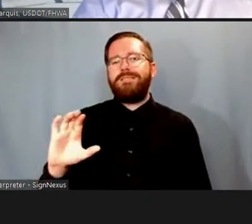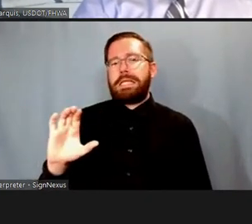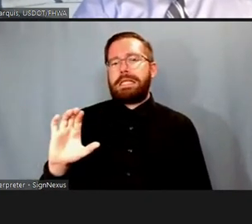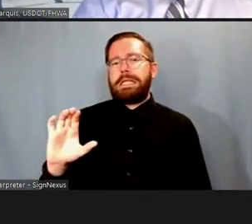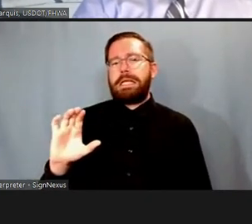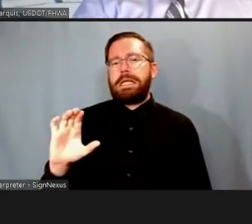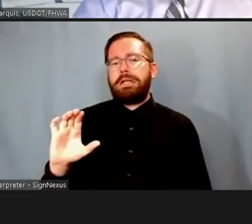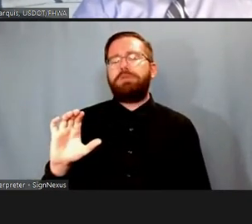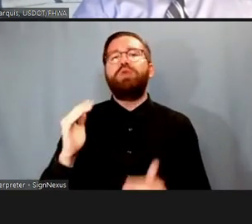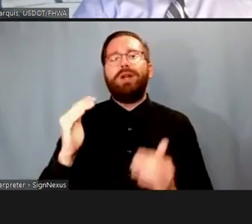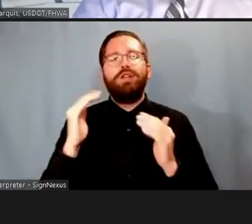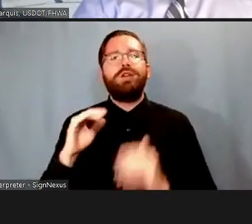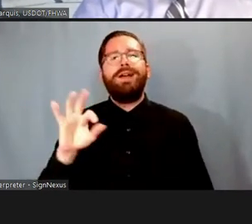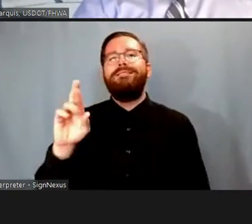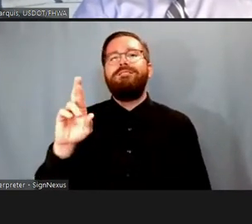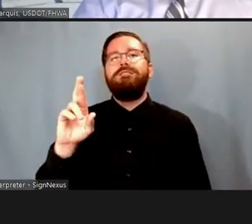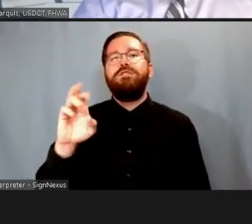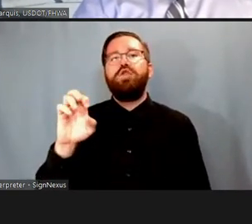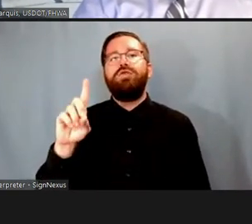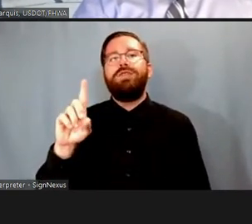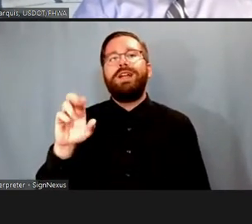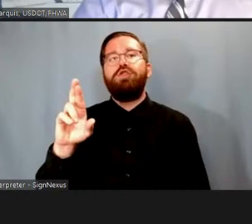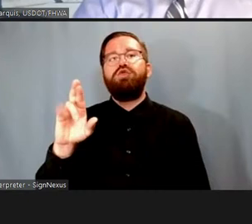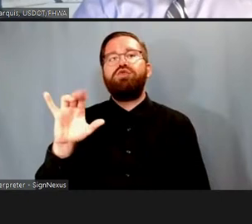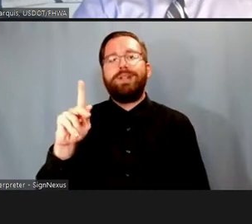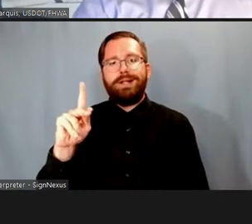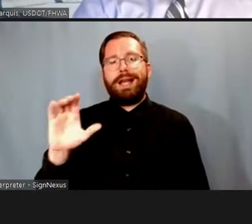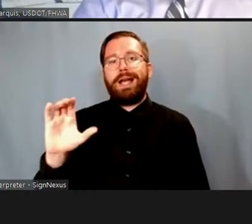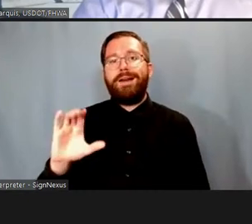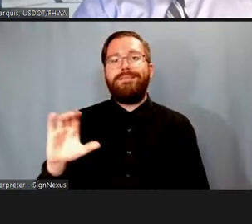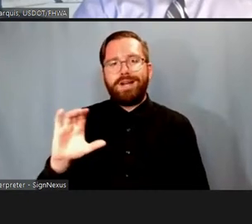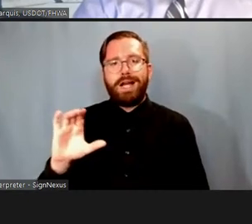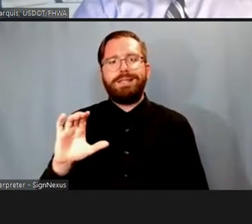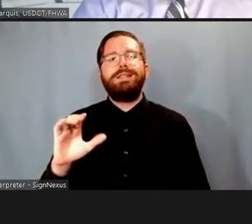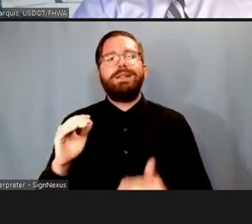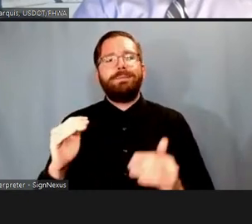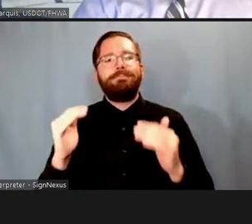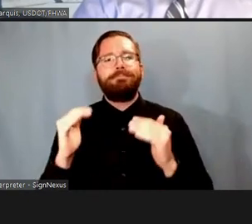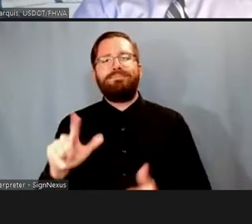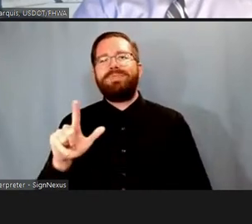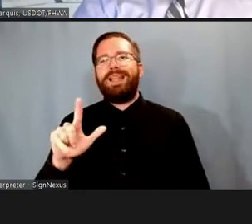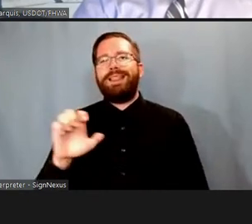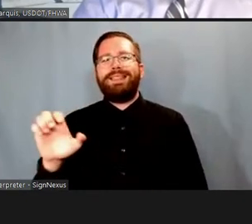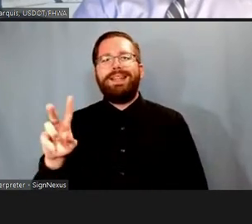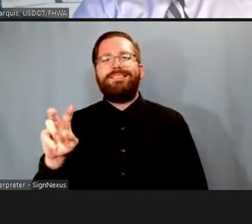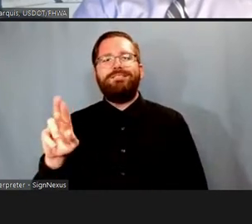our next speaker is frederick vausier followed by lee berman